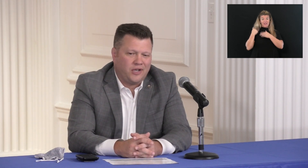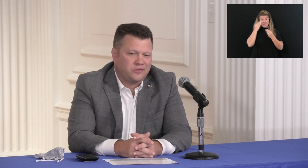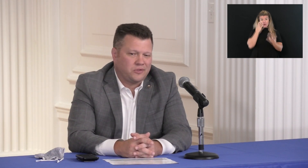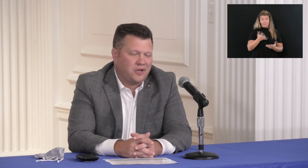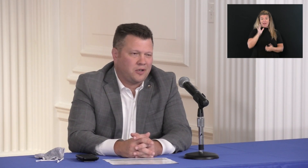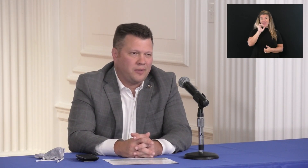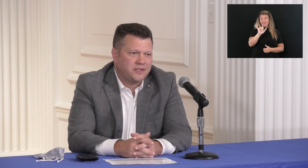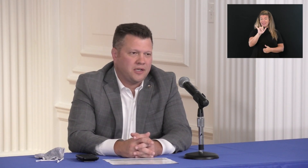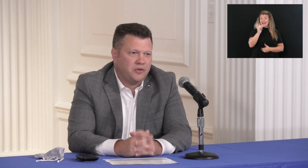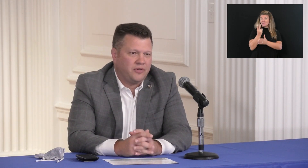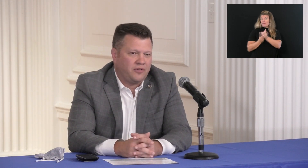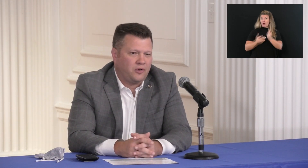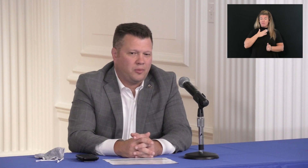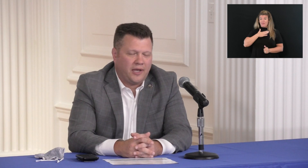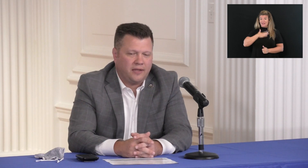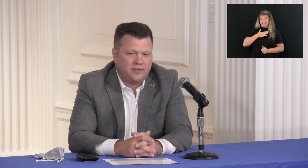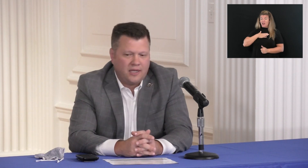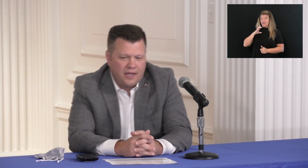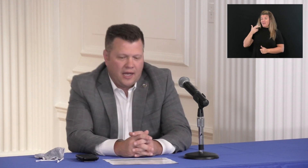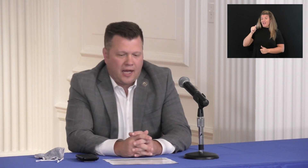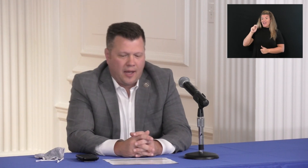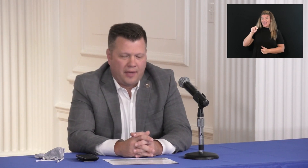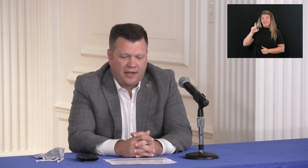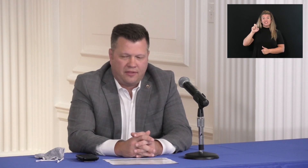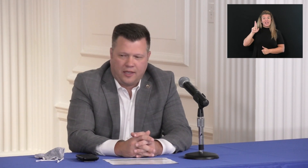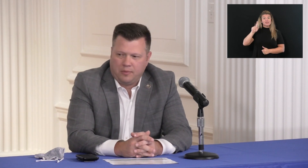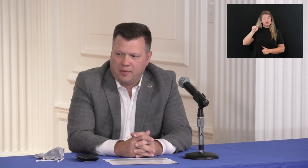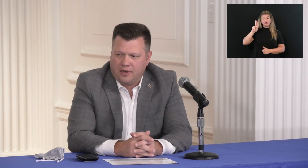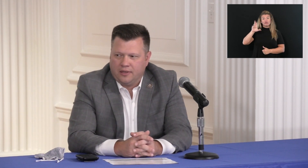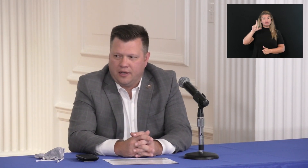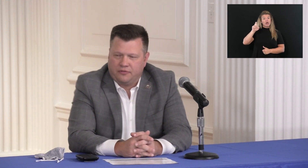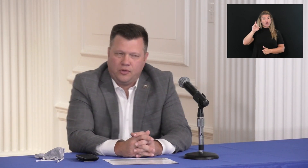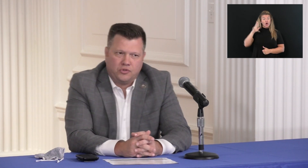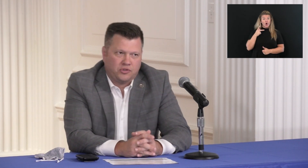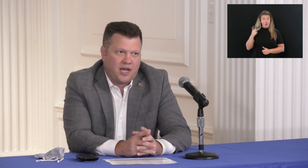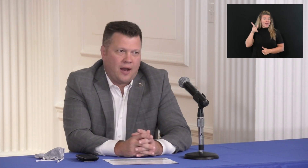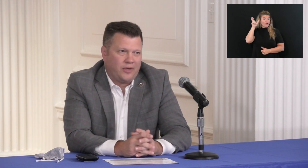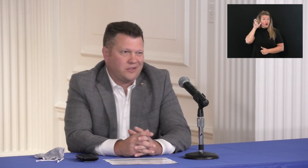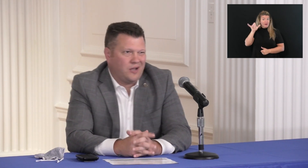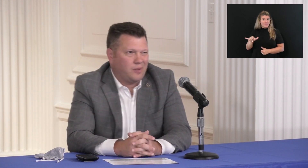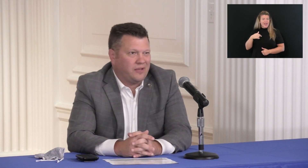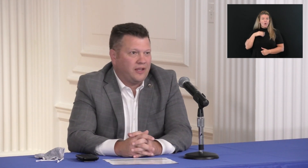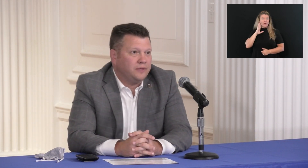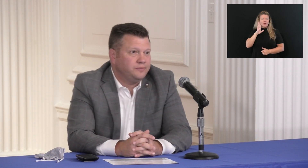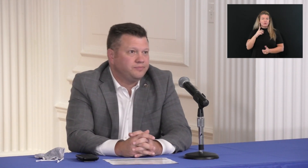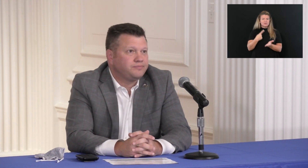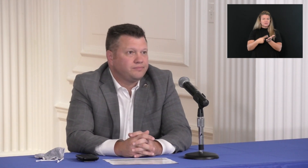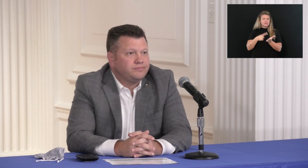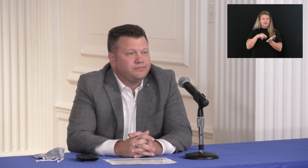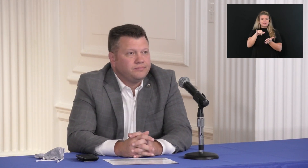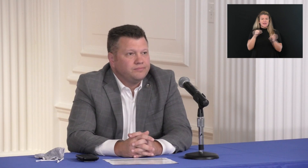both Chancellor Tucker and myself have heard about, and I think maybe at a future time we can talk about that.